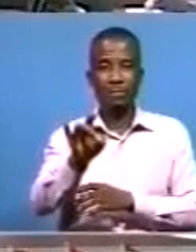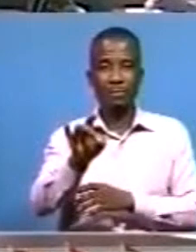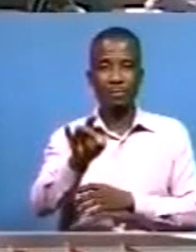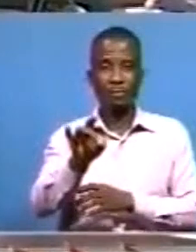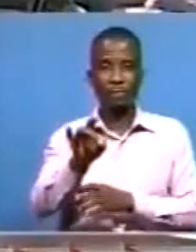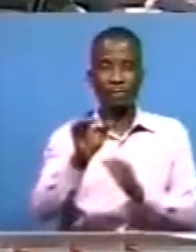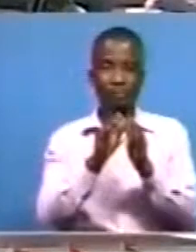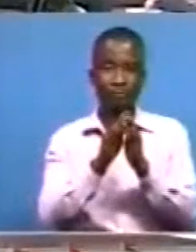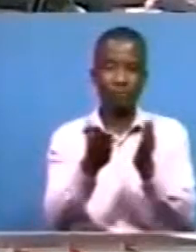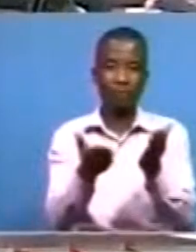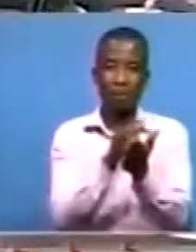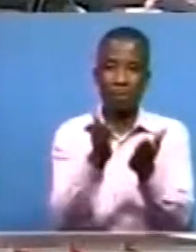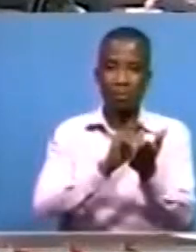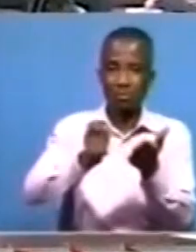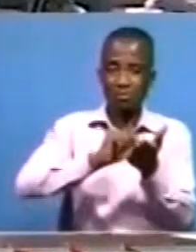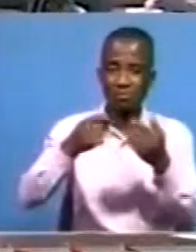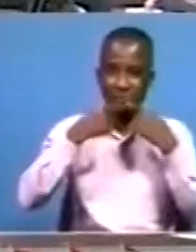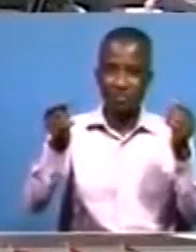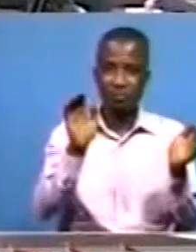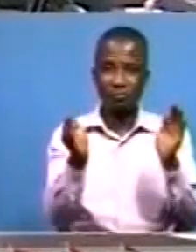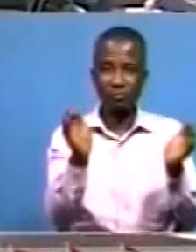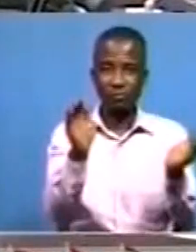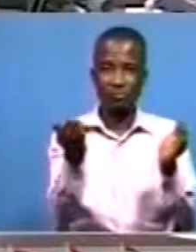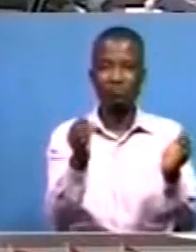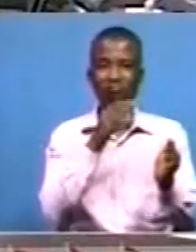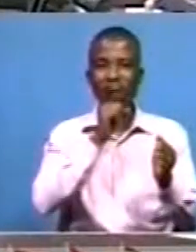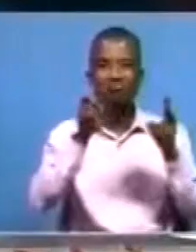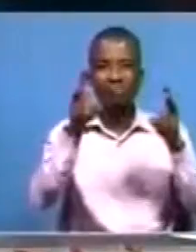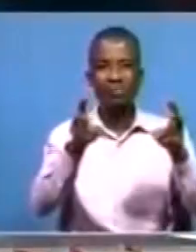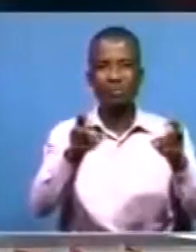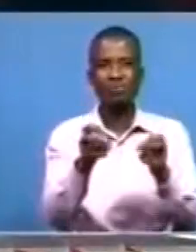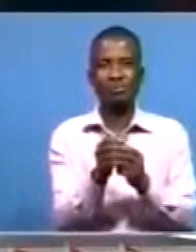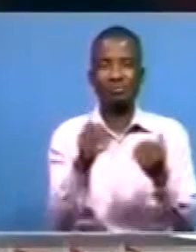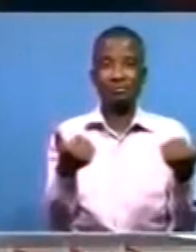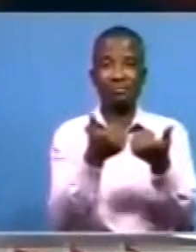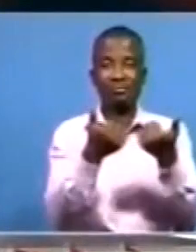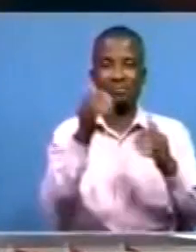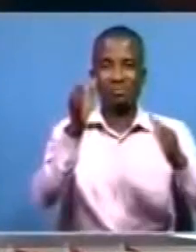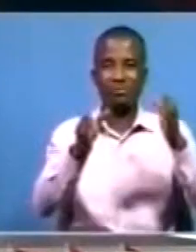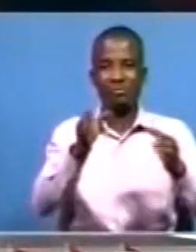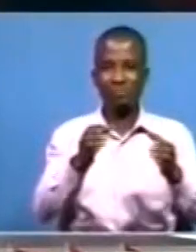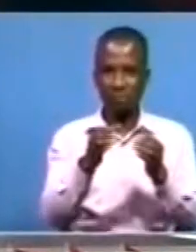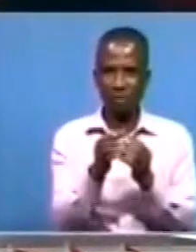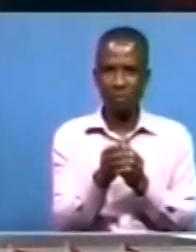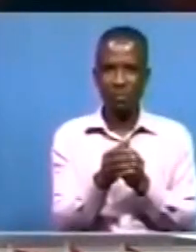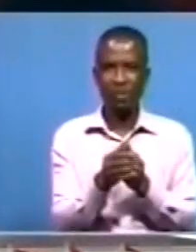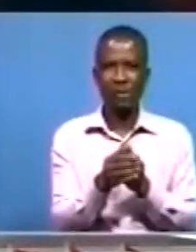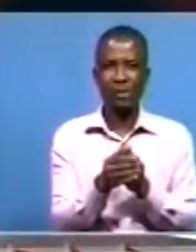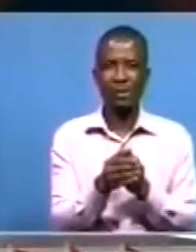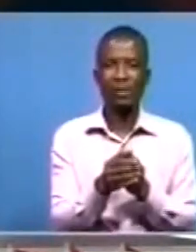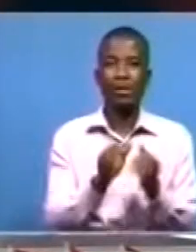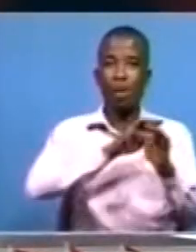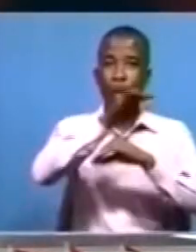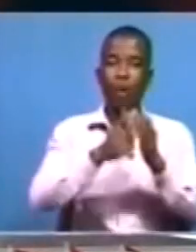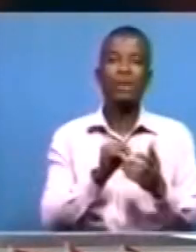598, page 603 to 604, under DJS stated, quote, "Let me say